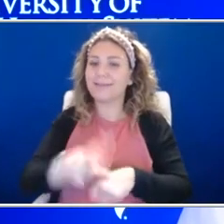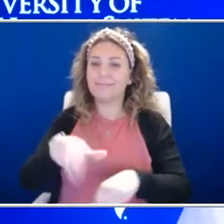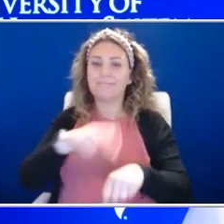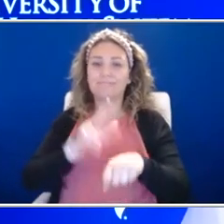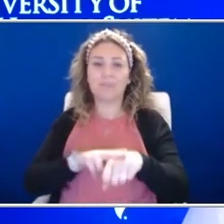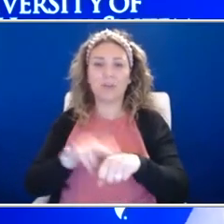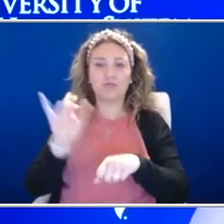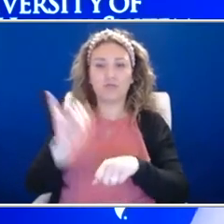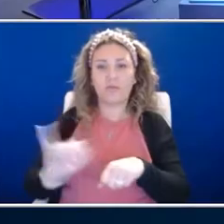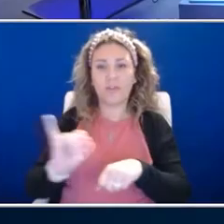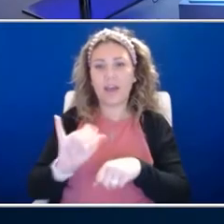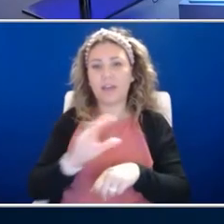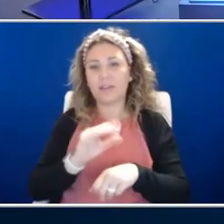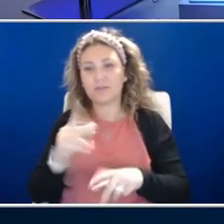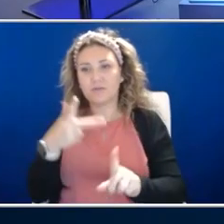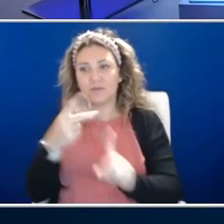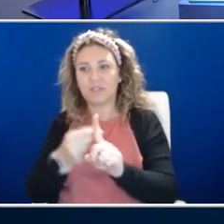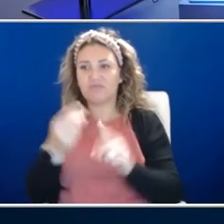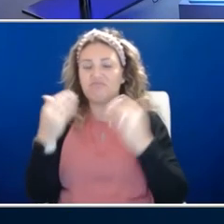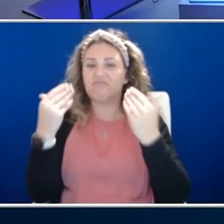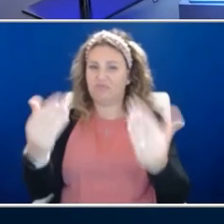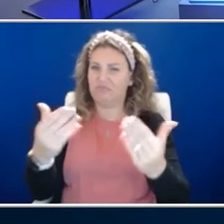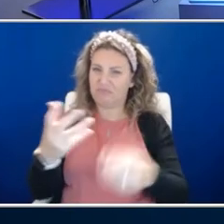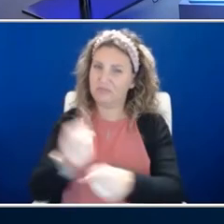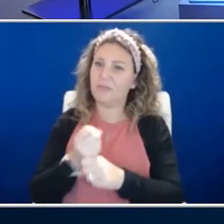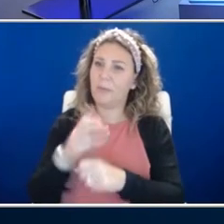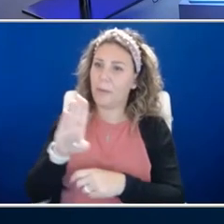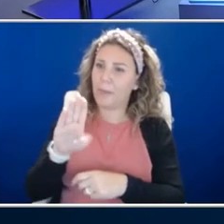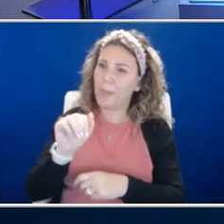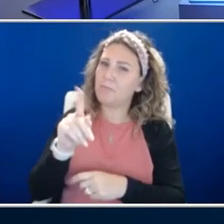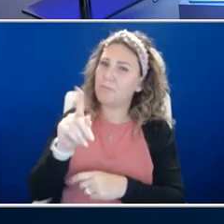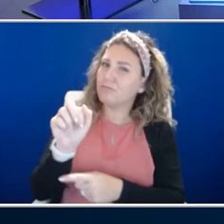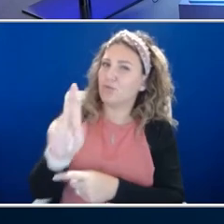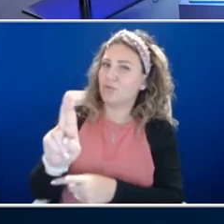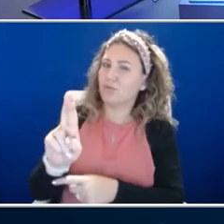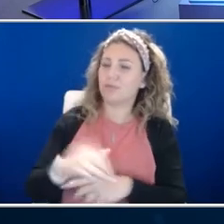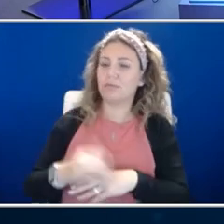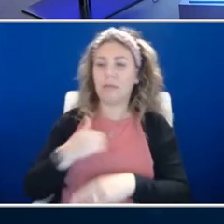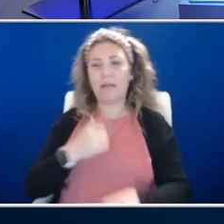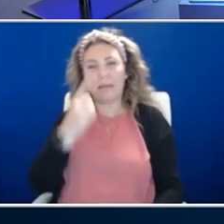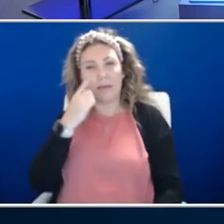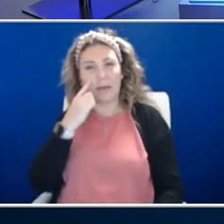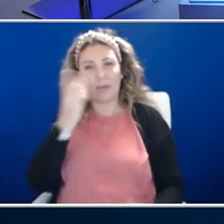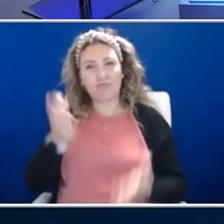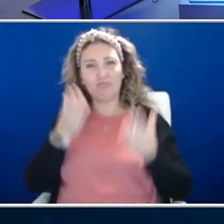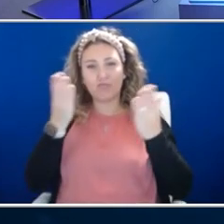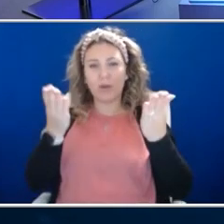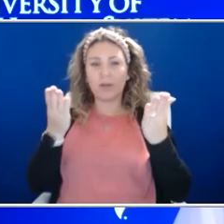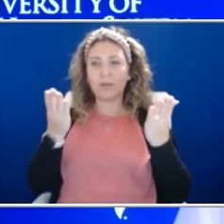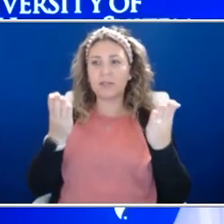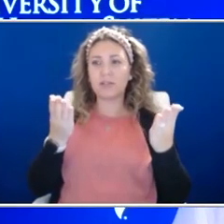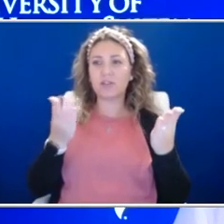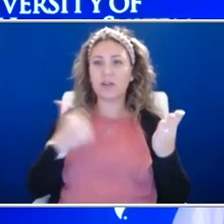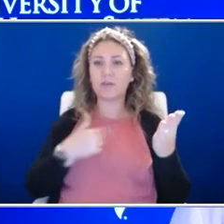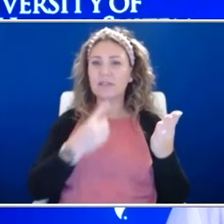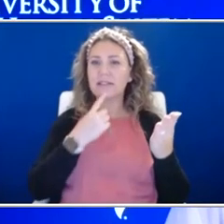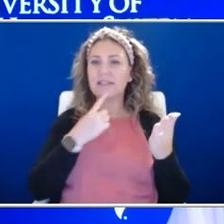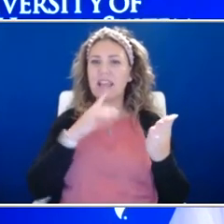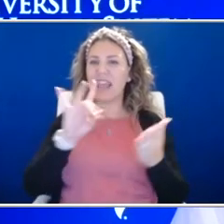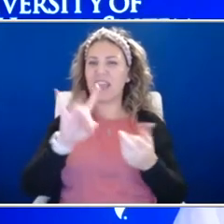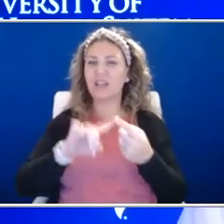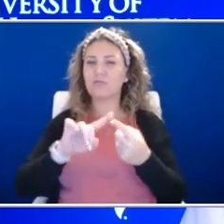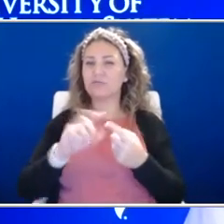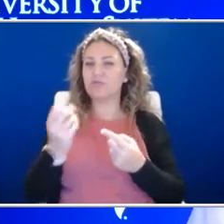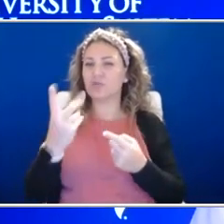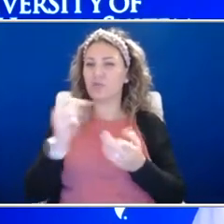vaccination, you can go ahead and get that boost. So, you know, I think the recommend, what we would say is probably 8 to 12 weeks after that